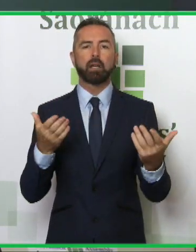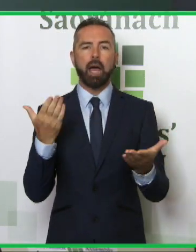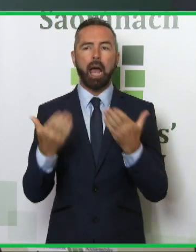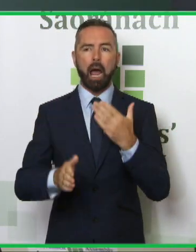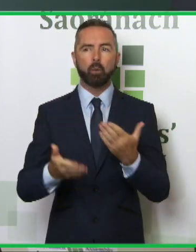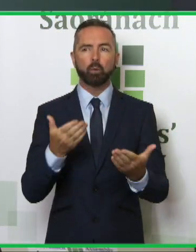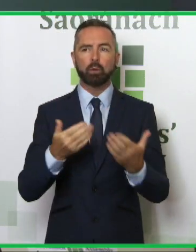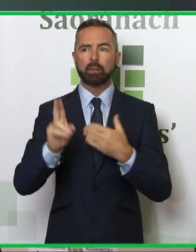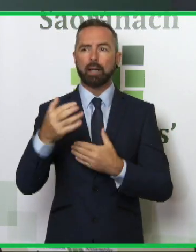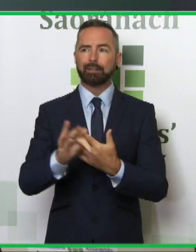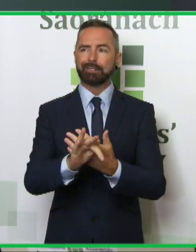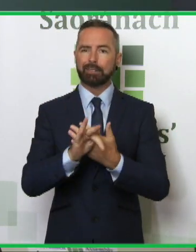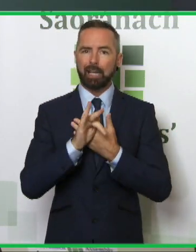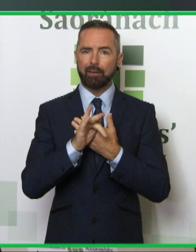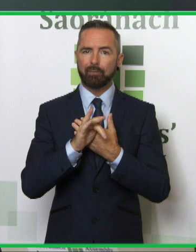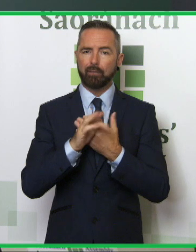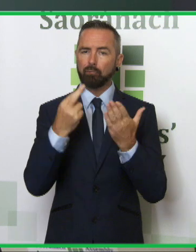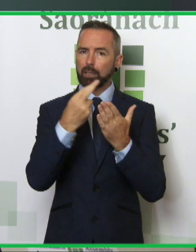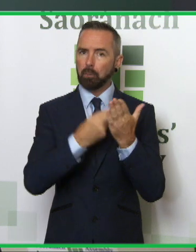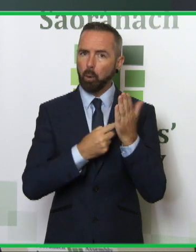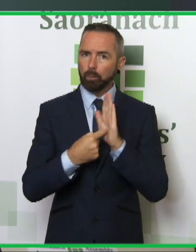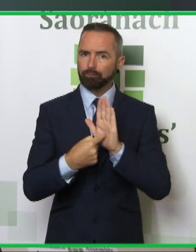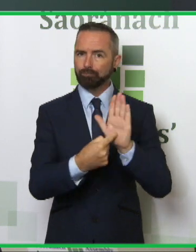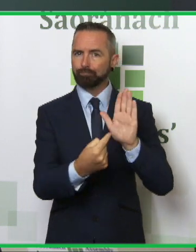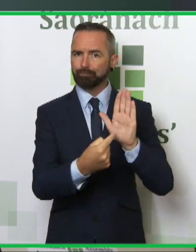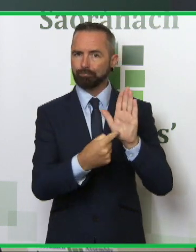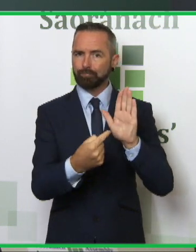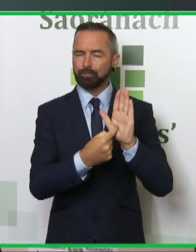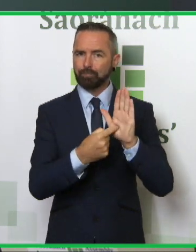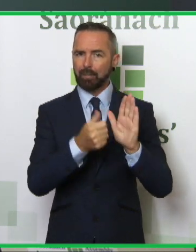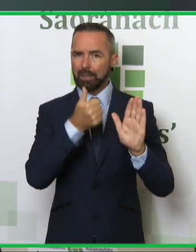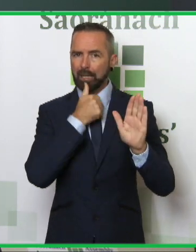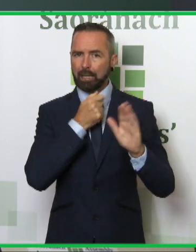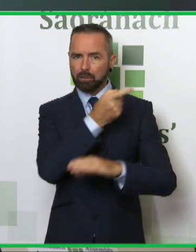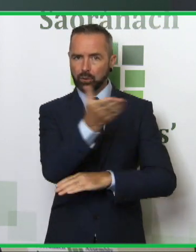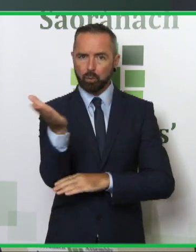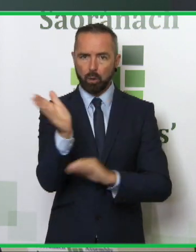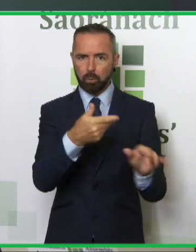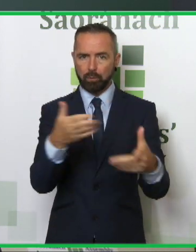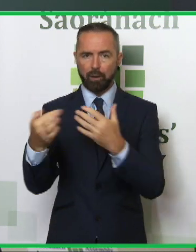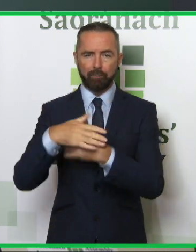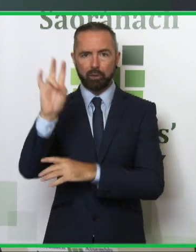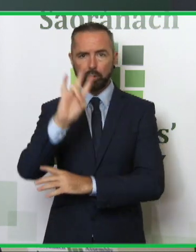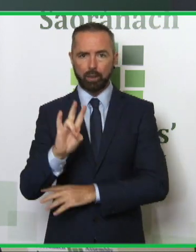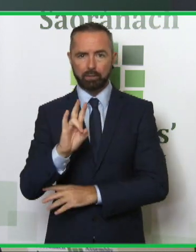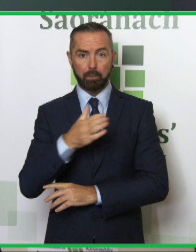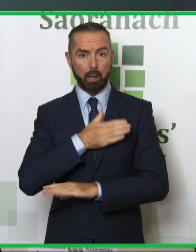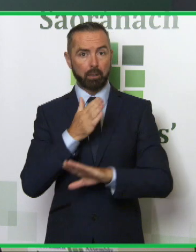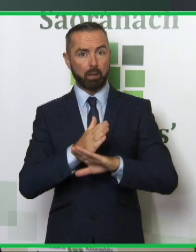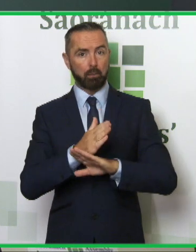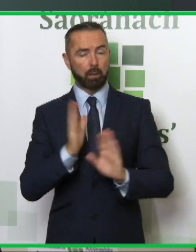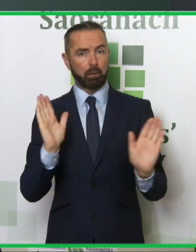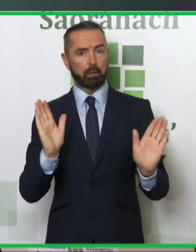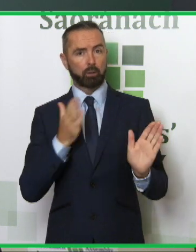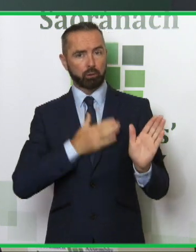safely reflect or report on the answers that you provide to the questions. So my job is to make sure that